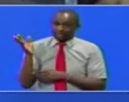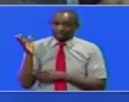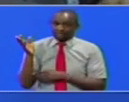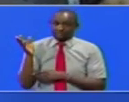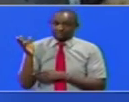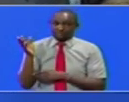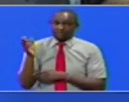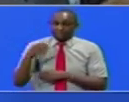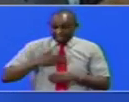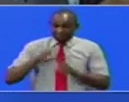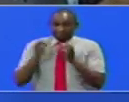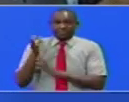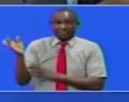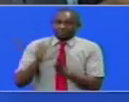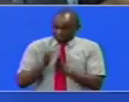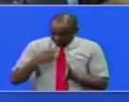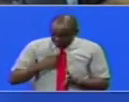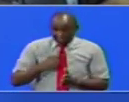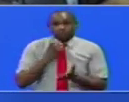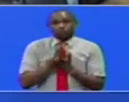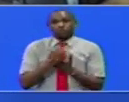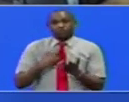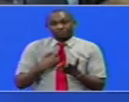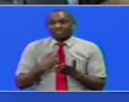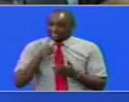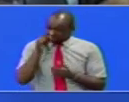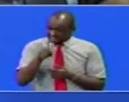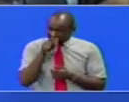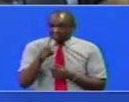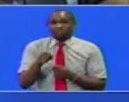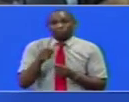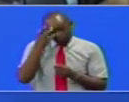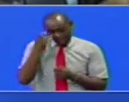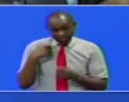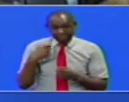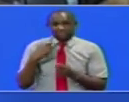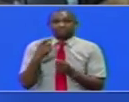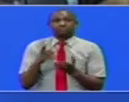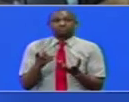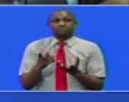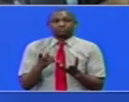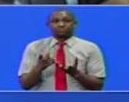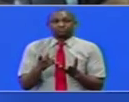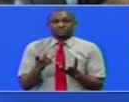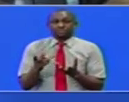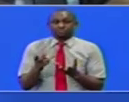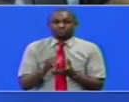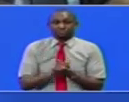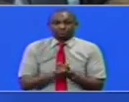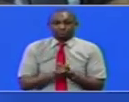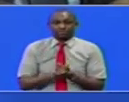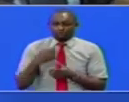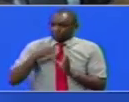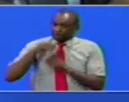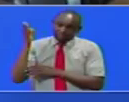where my family and I really are not in an island. So that was the essence why I did not want this to